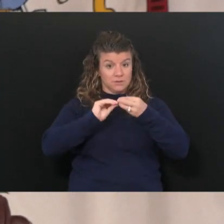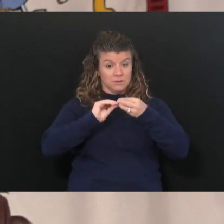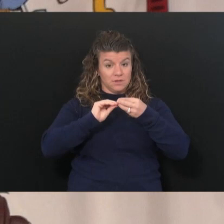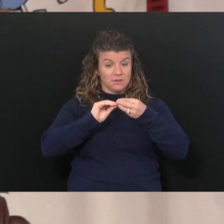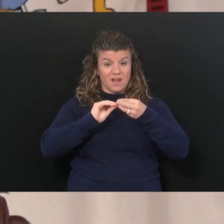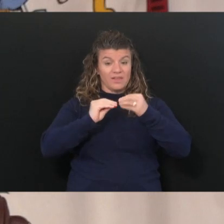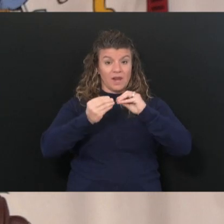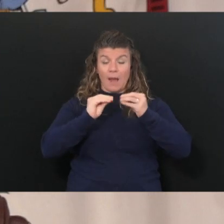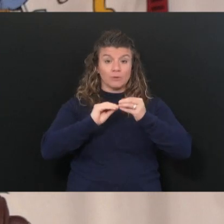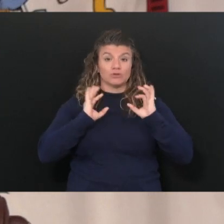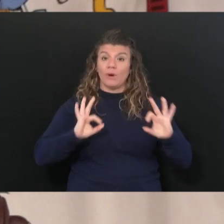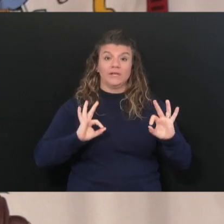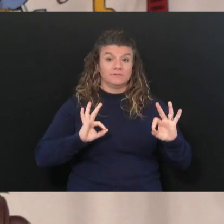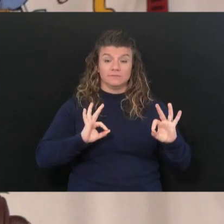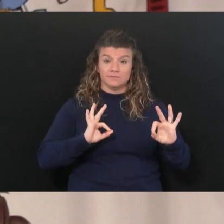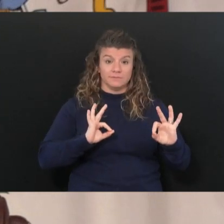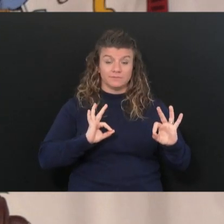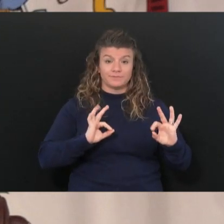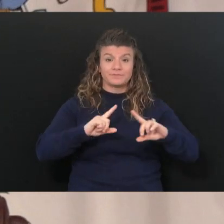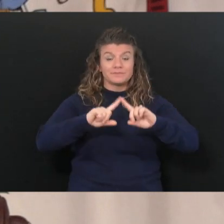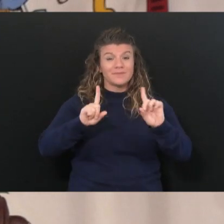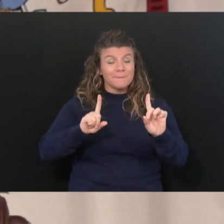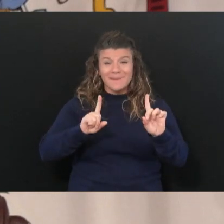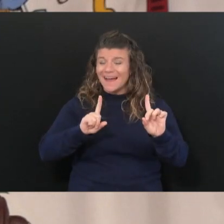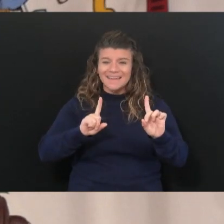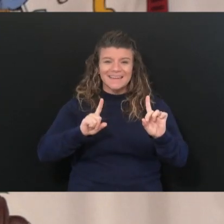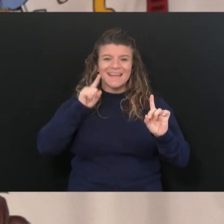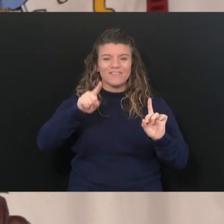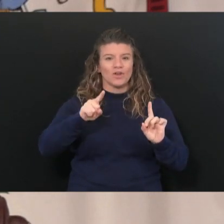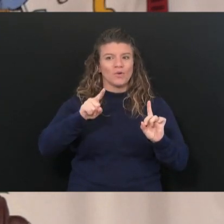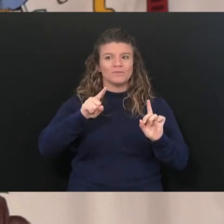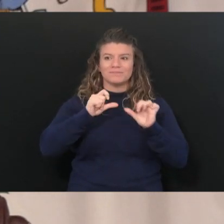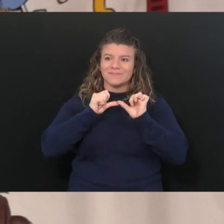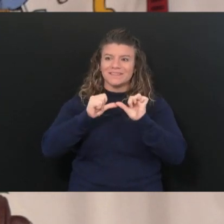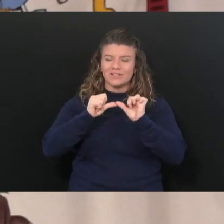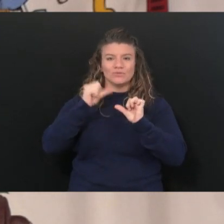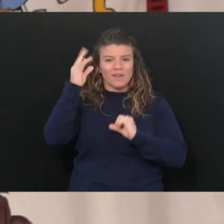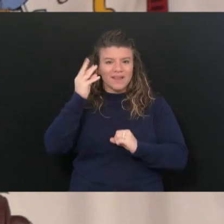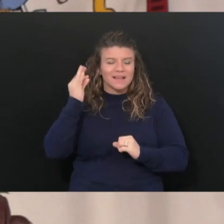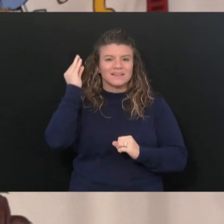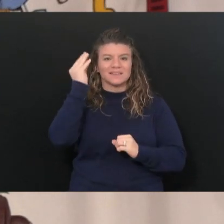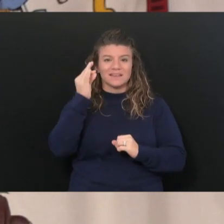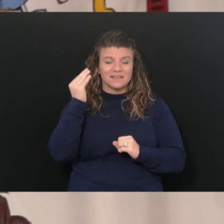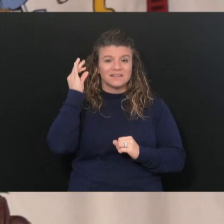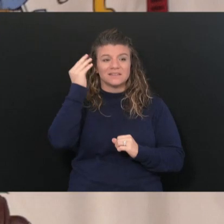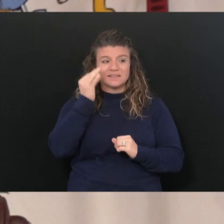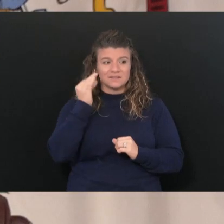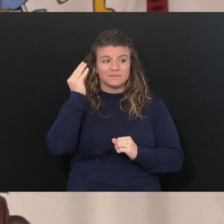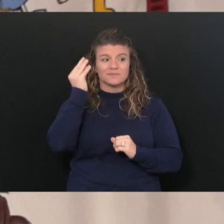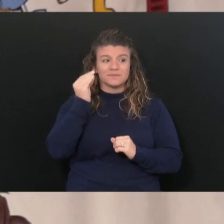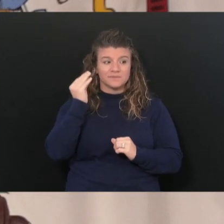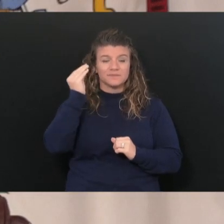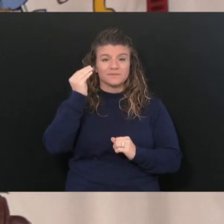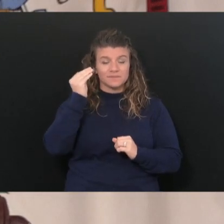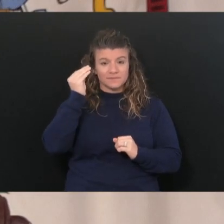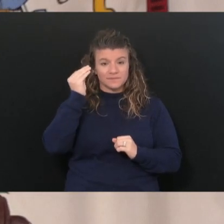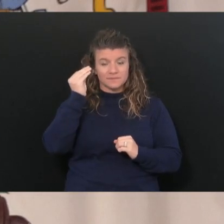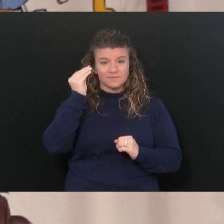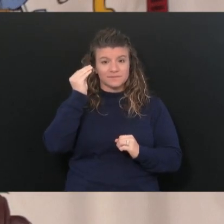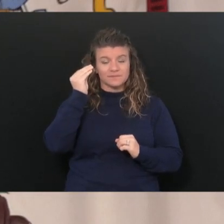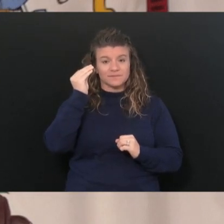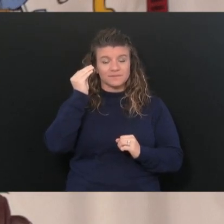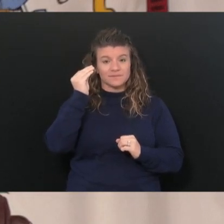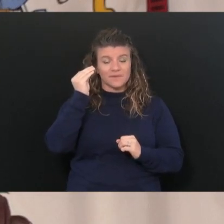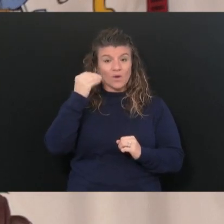the numbers are good. But if you just think about just this, you know,